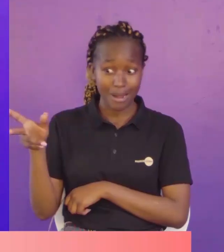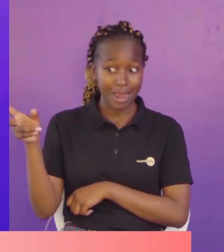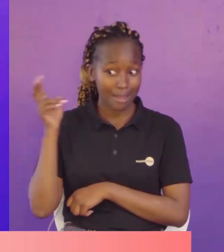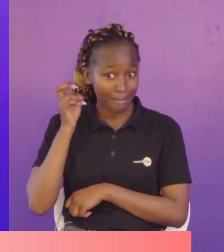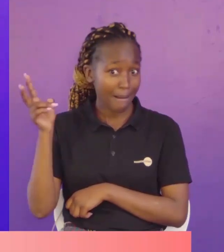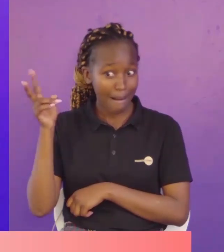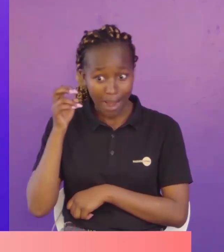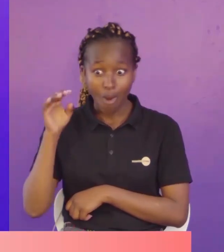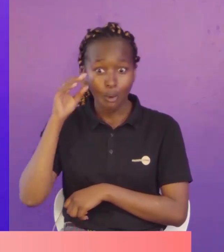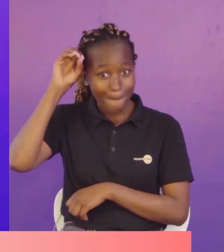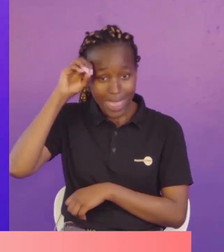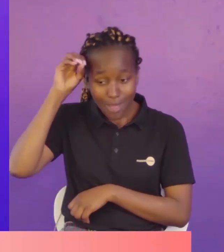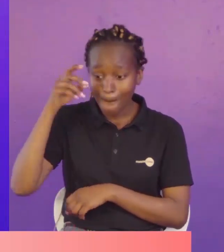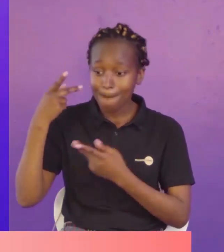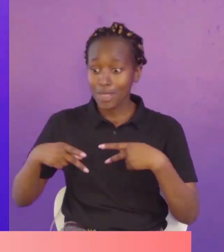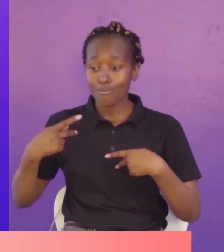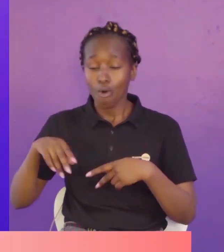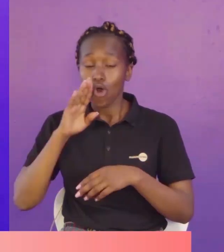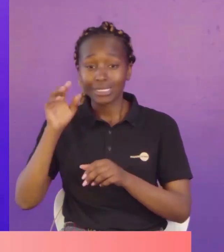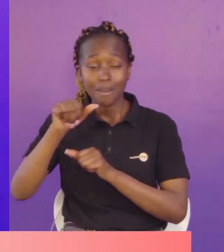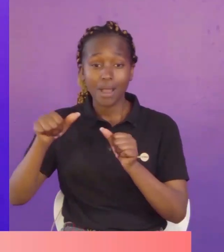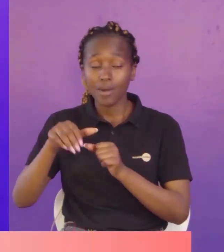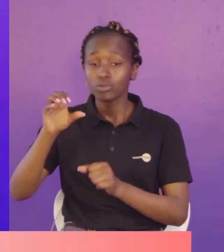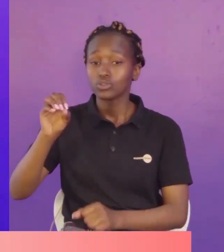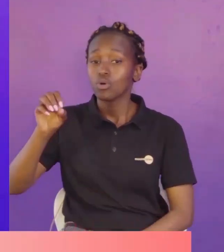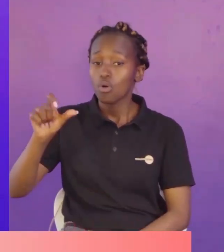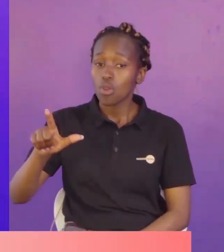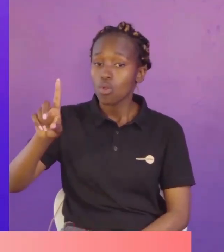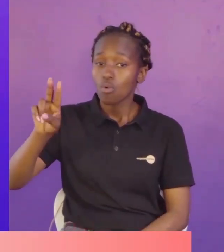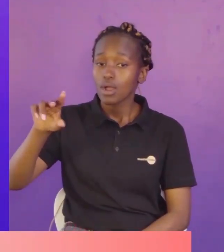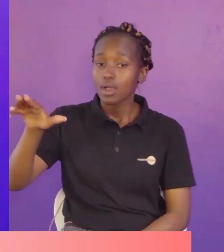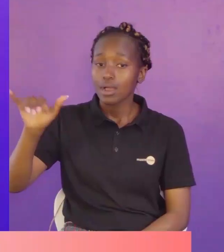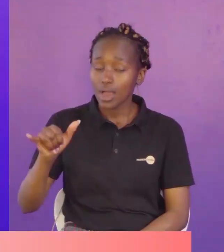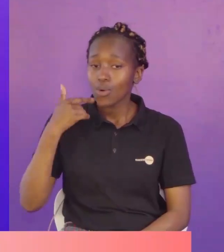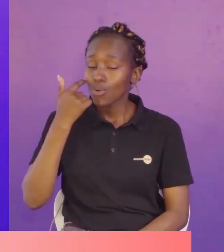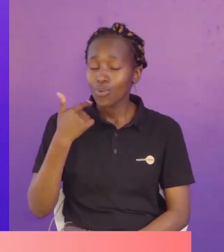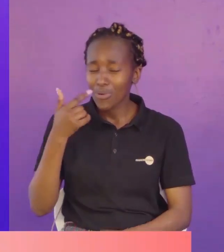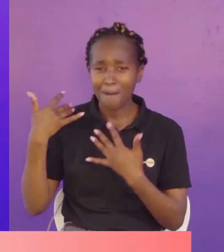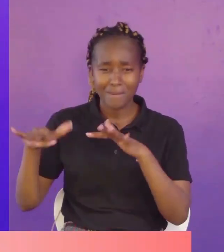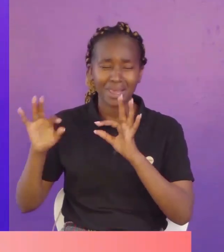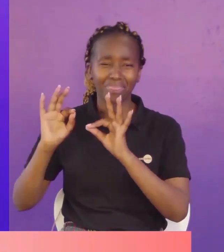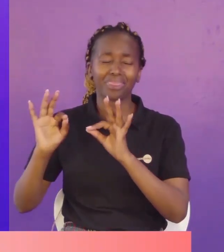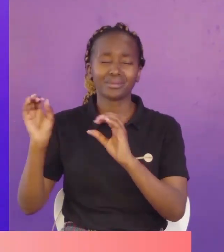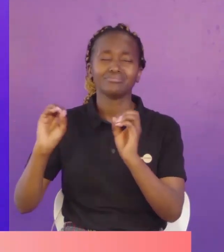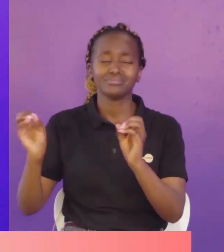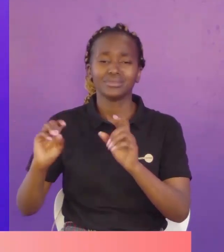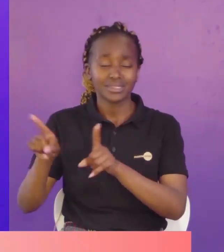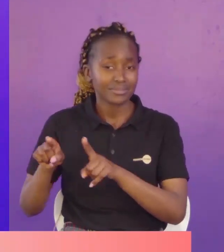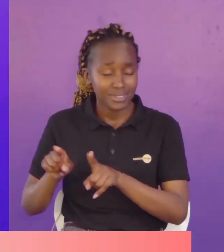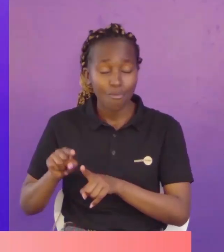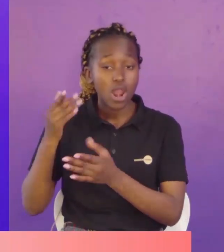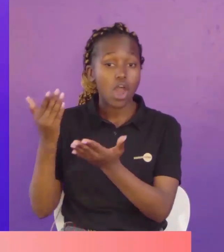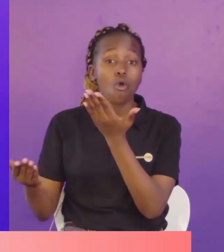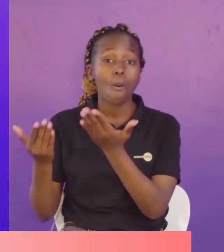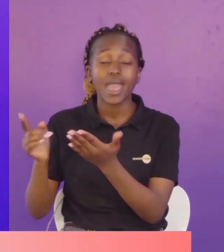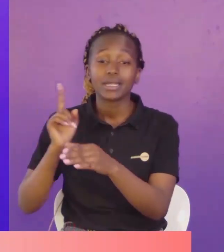Olunga, the way he didn't perform so well, and comparing the time that